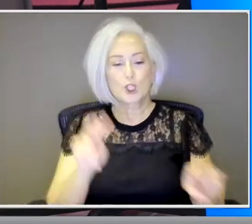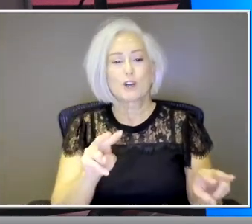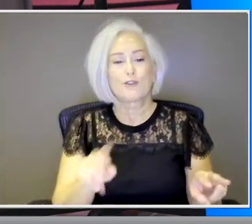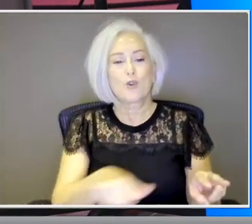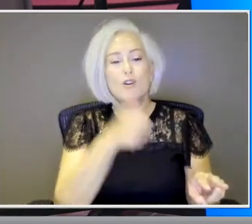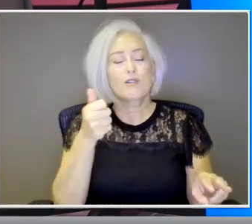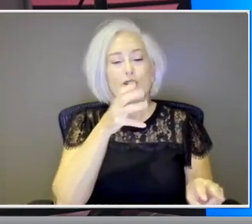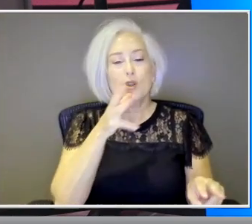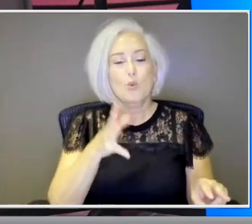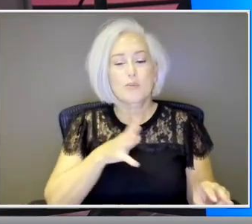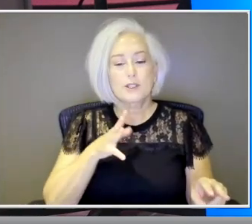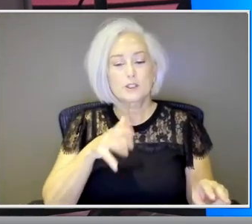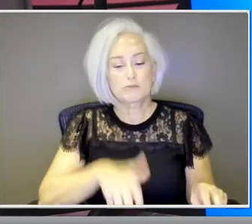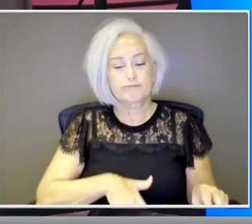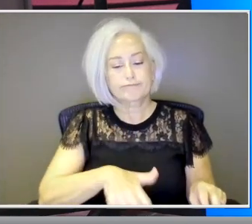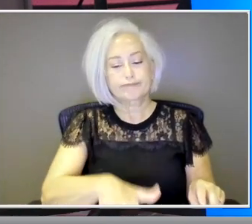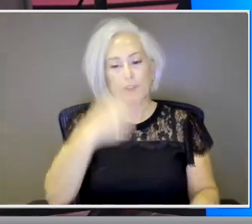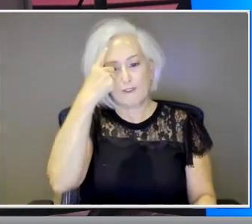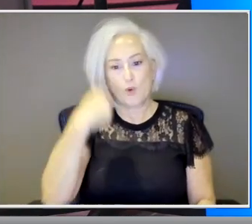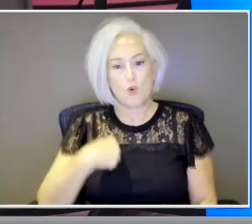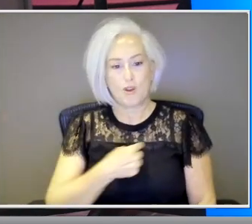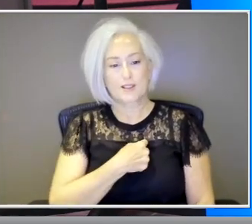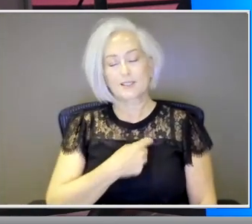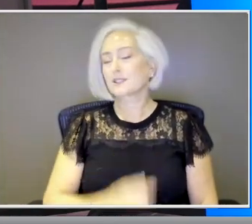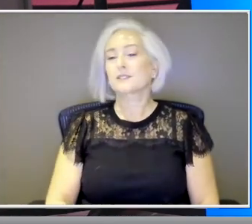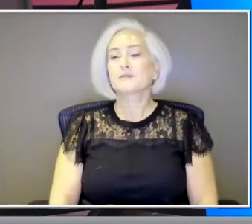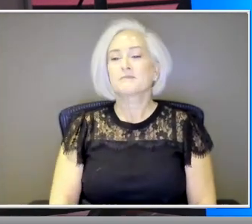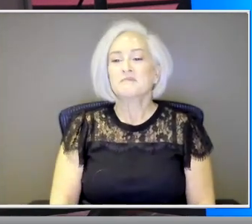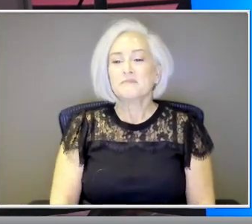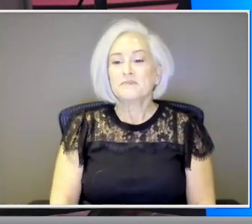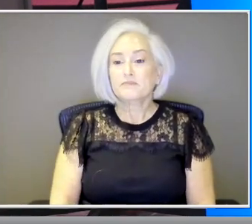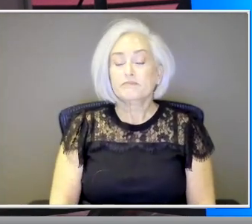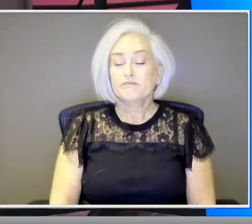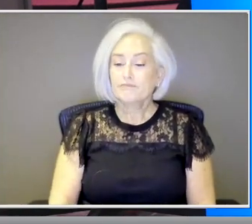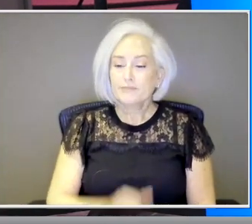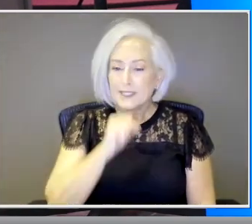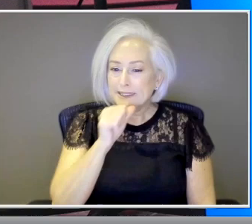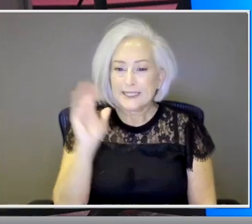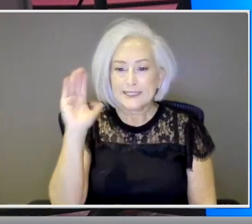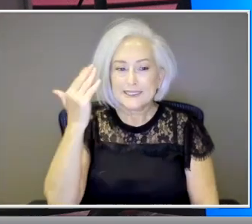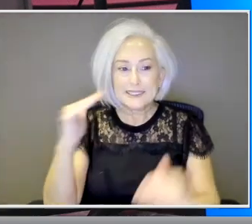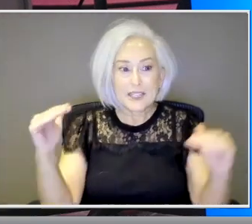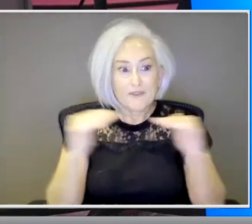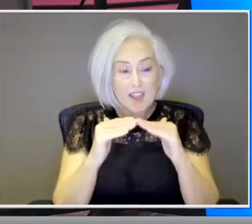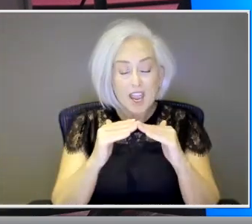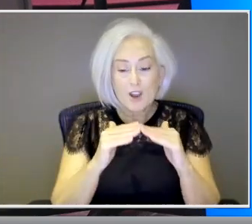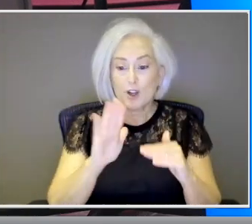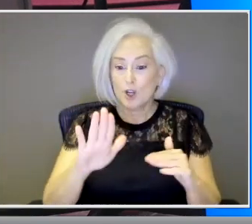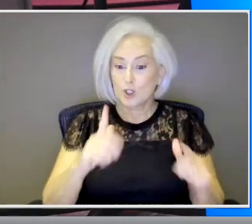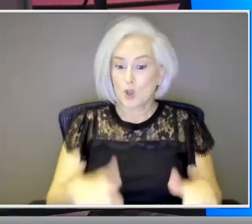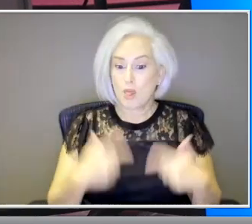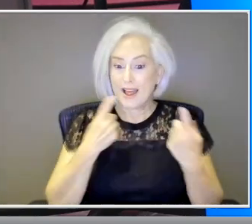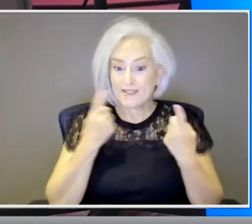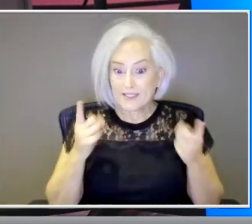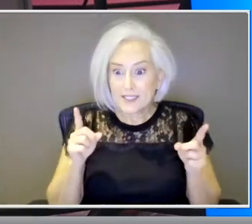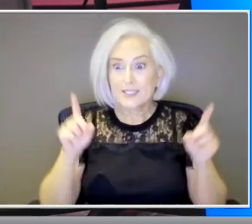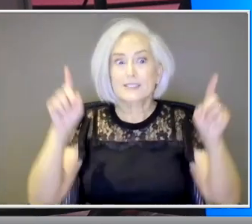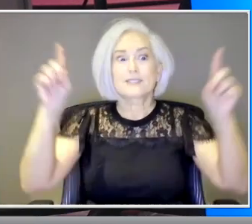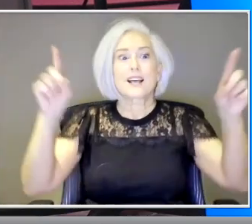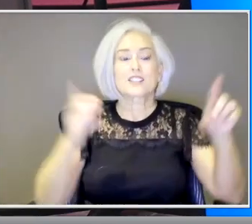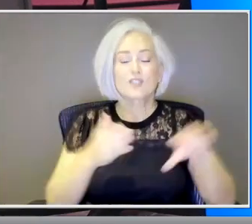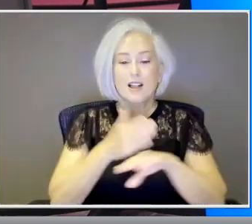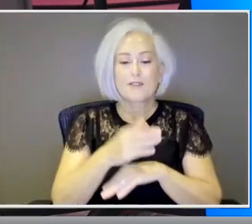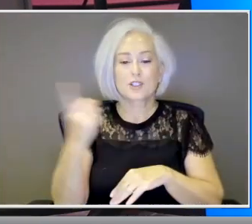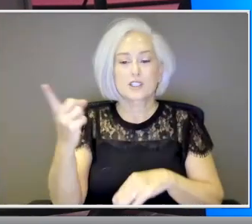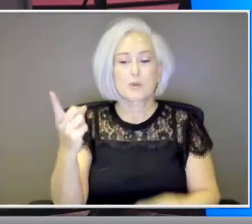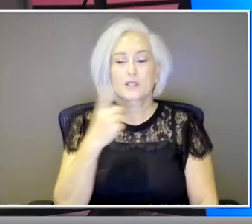seems unfair because you have and are living a very successful life after being told that this wouldn't